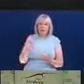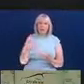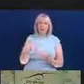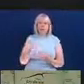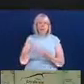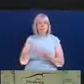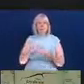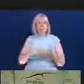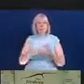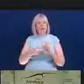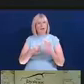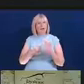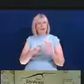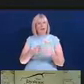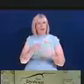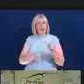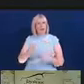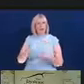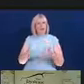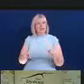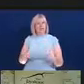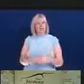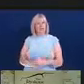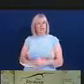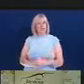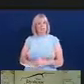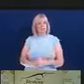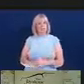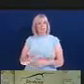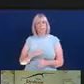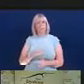employees because for every person that gets support,